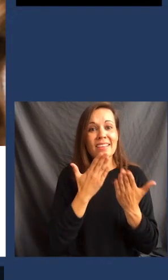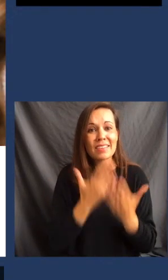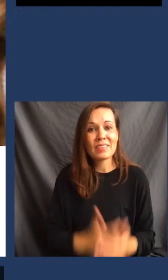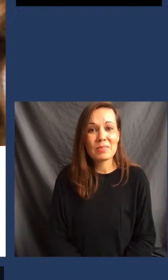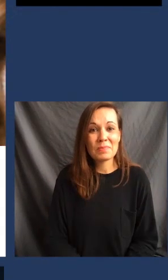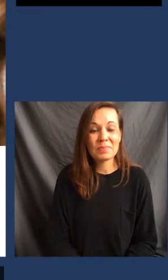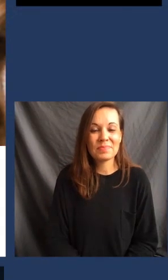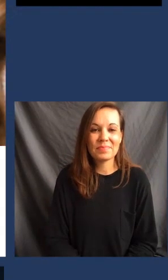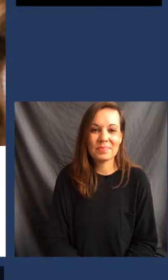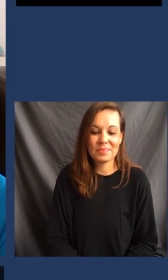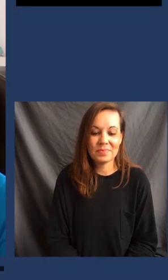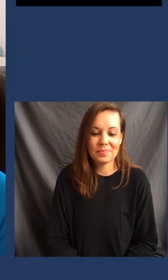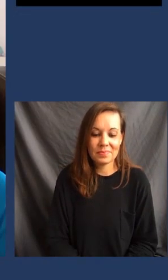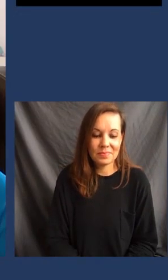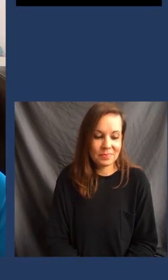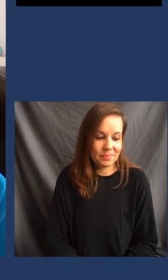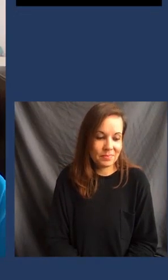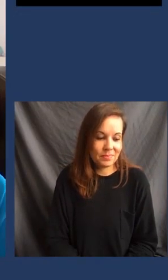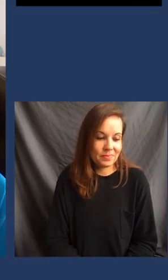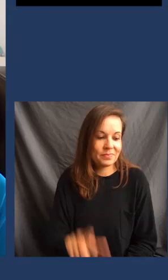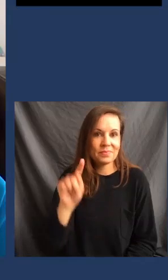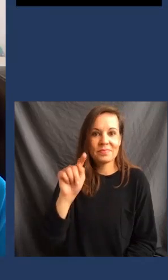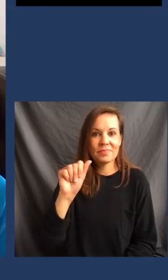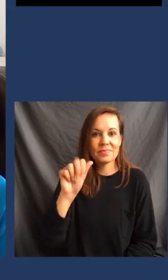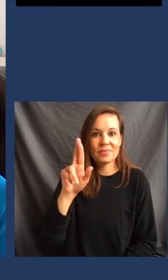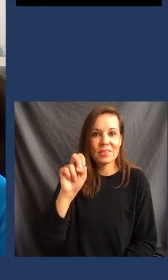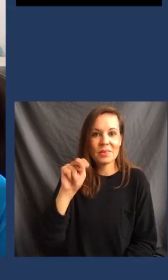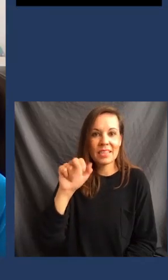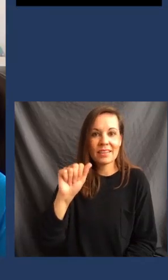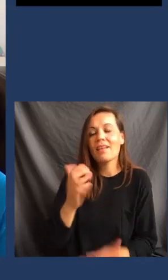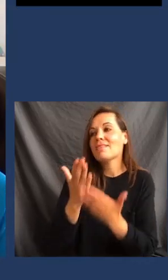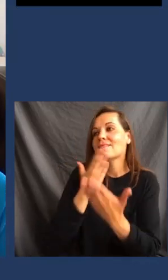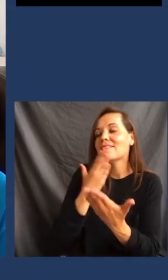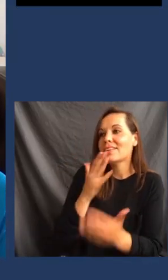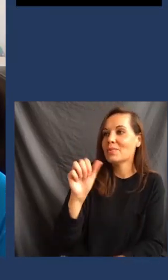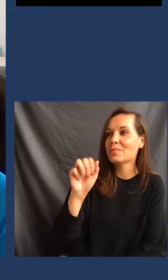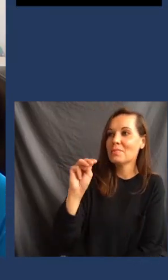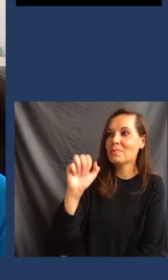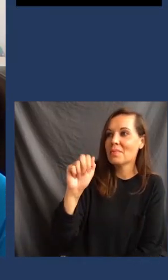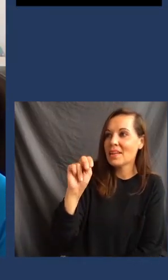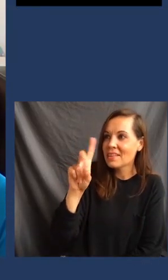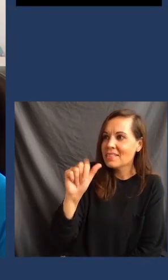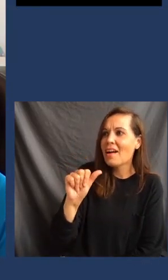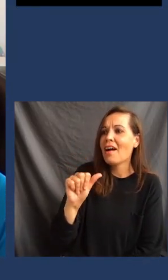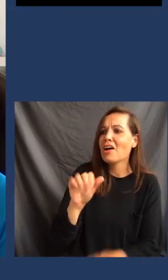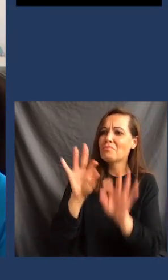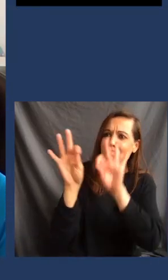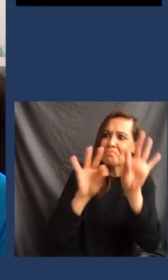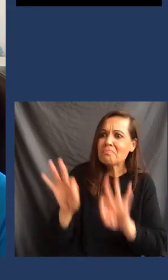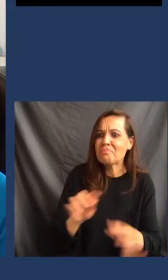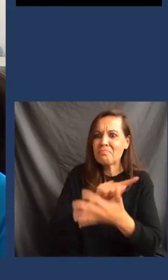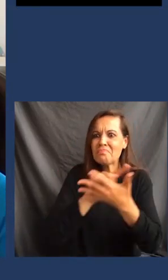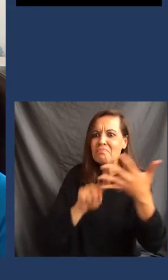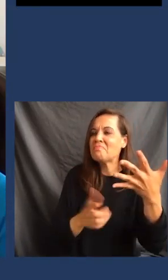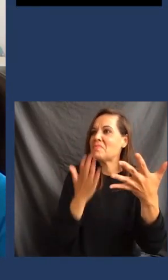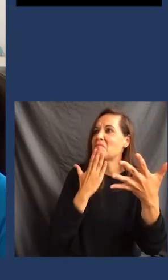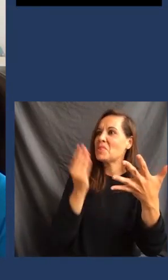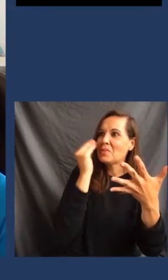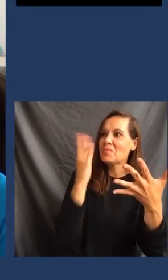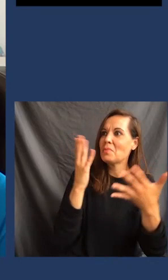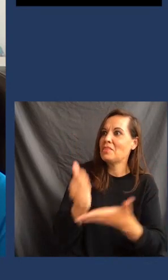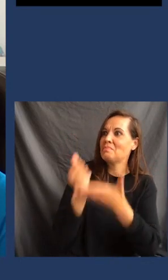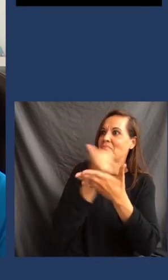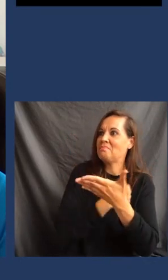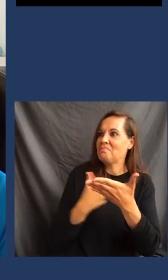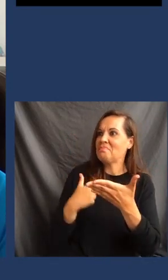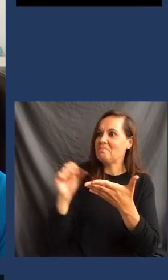you. Great. Thank you, Amanda. Thank you for sharing all those really good nuggets of information